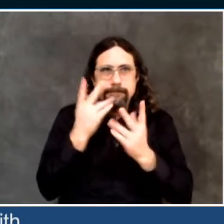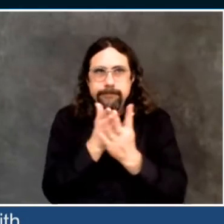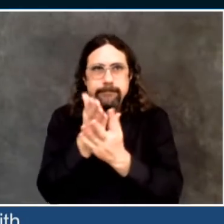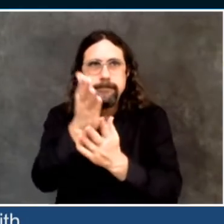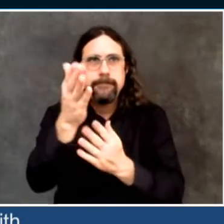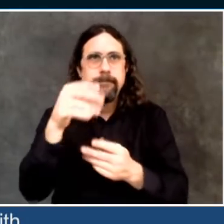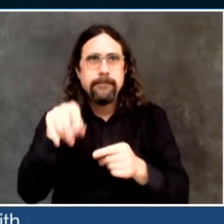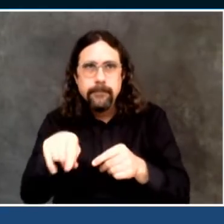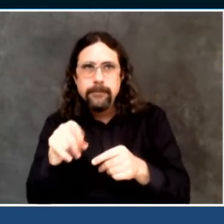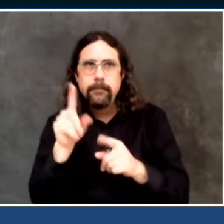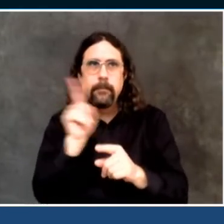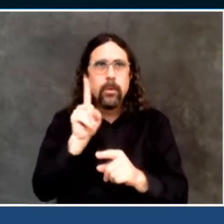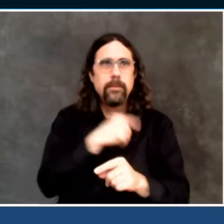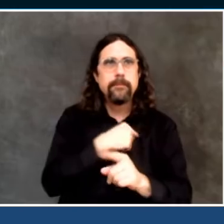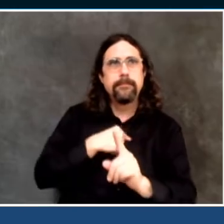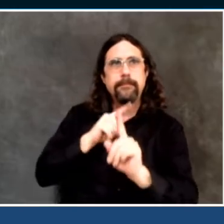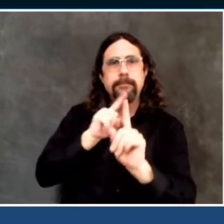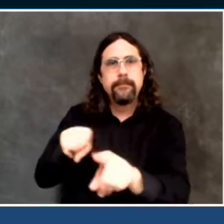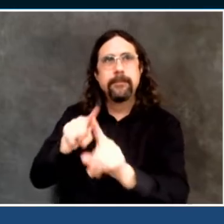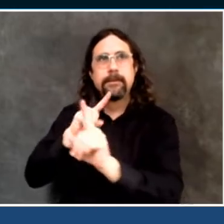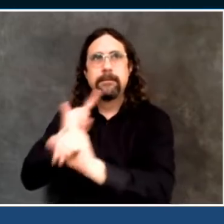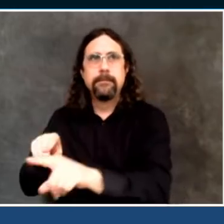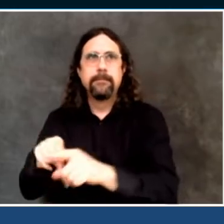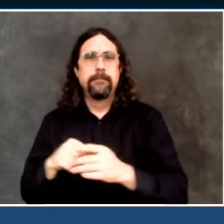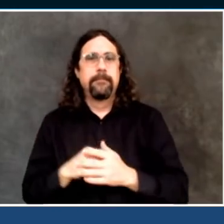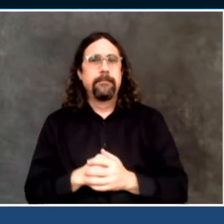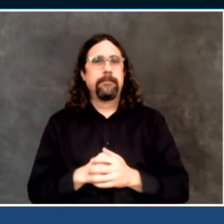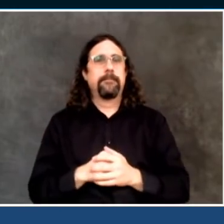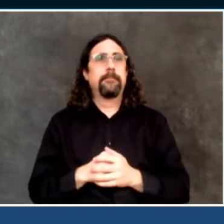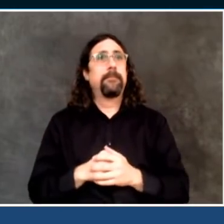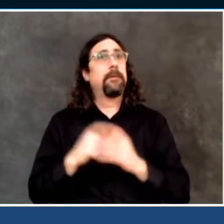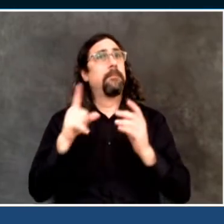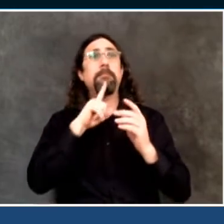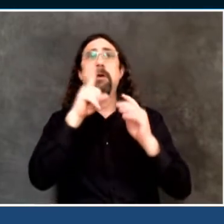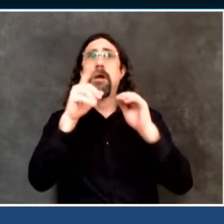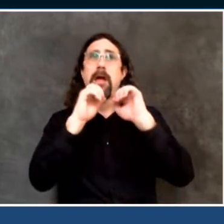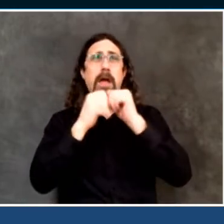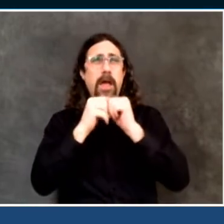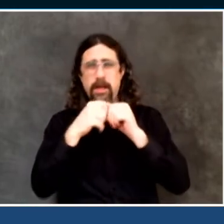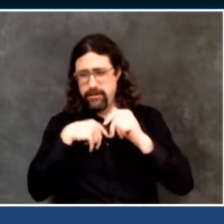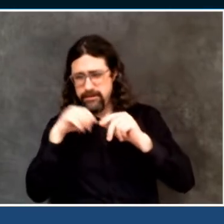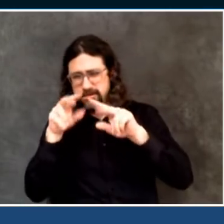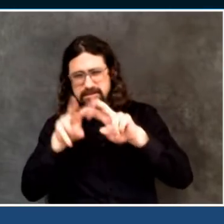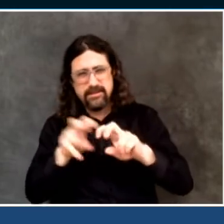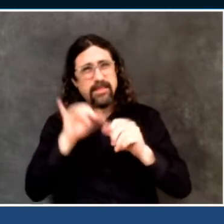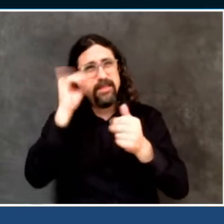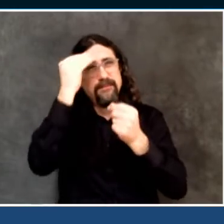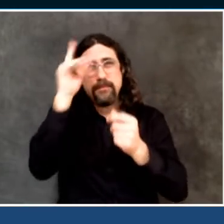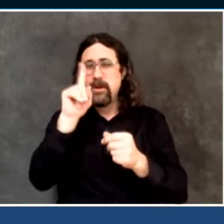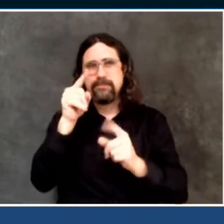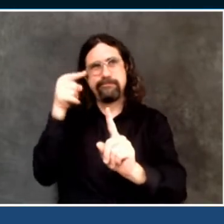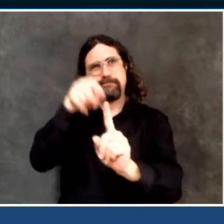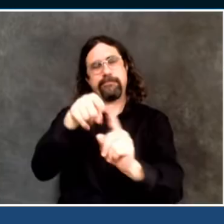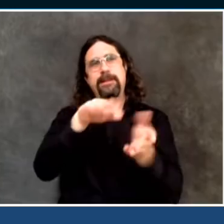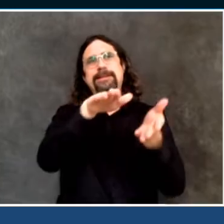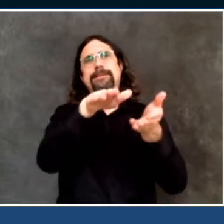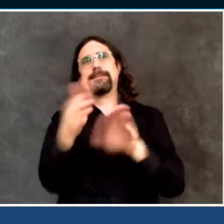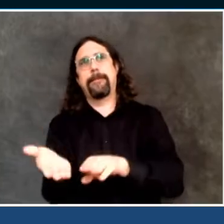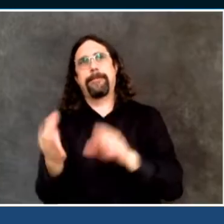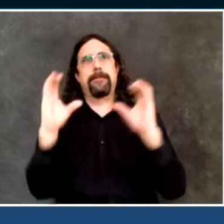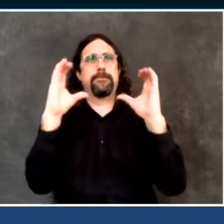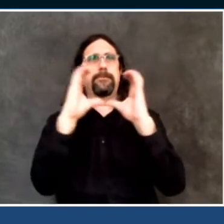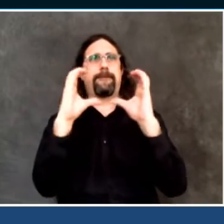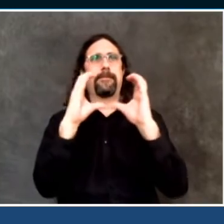medical examiner's office and our Department of Health confirming that someone has died of a